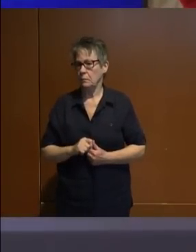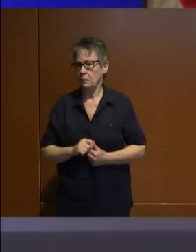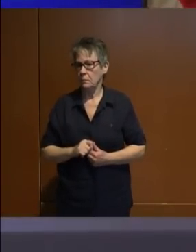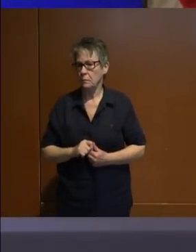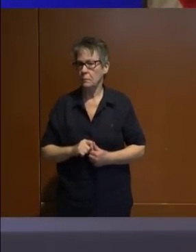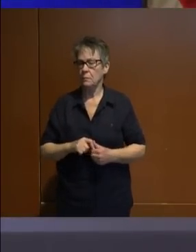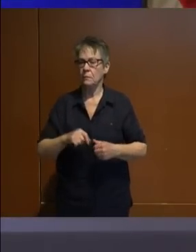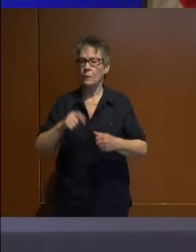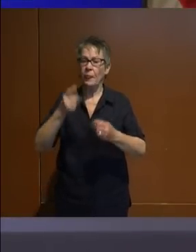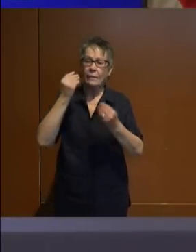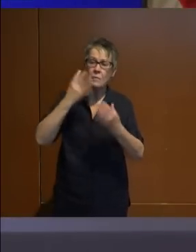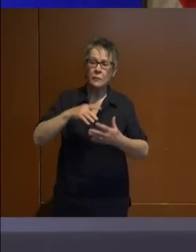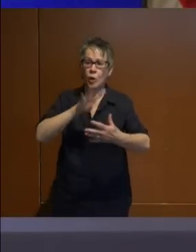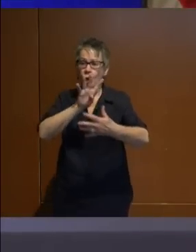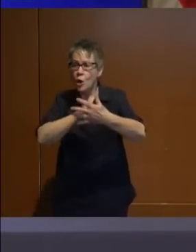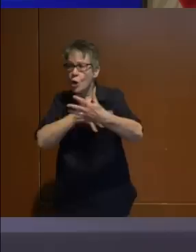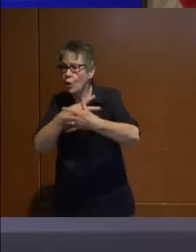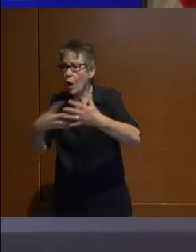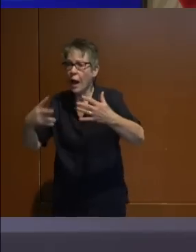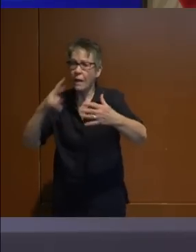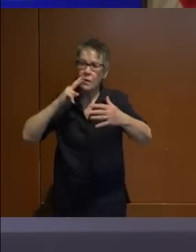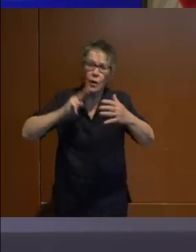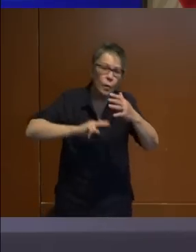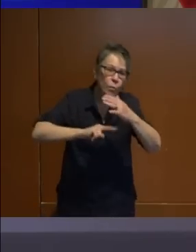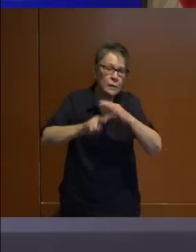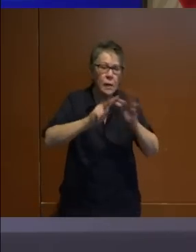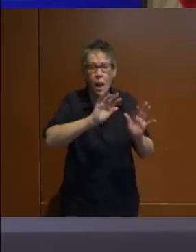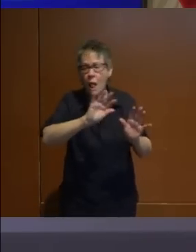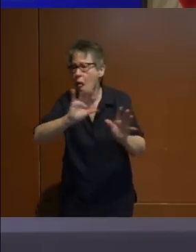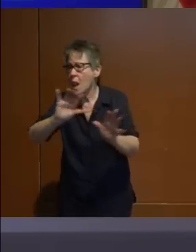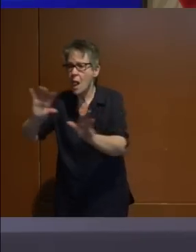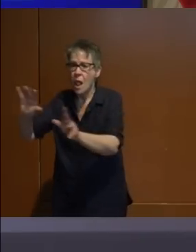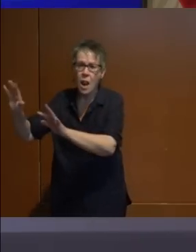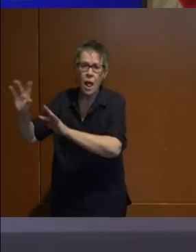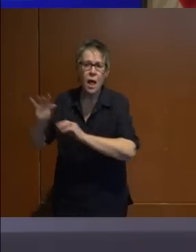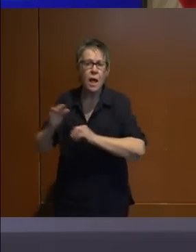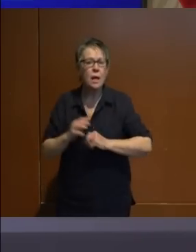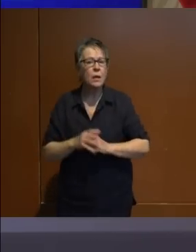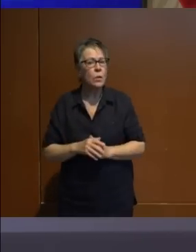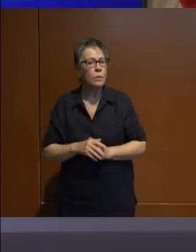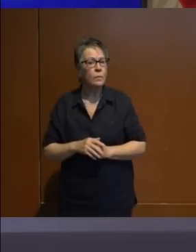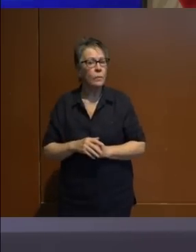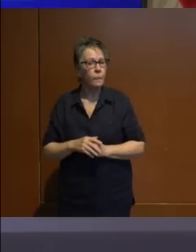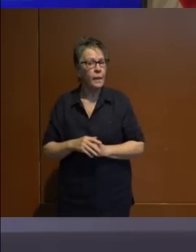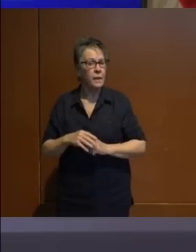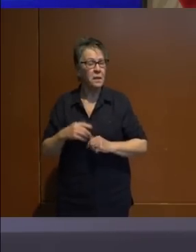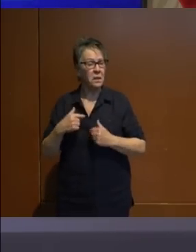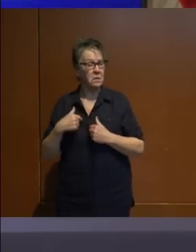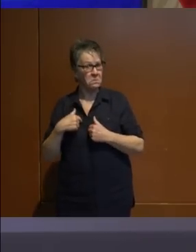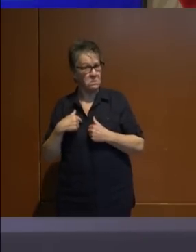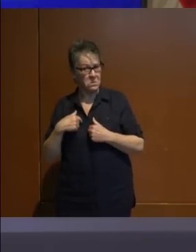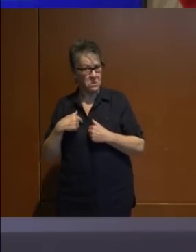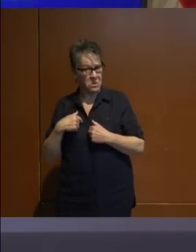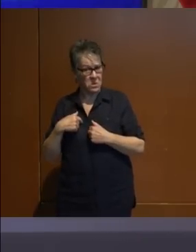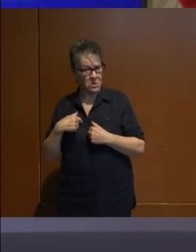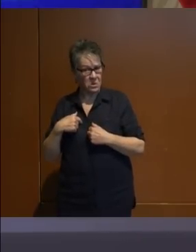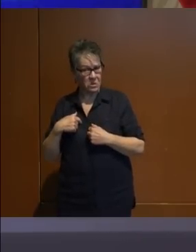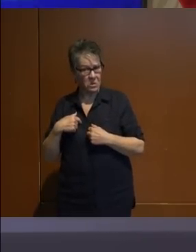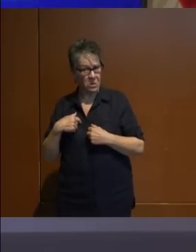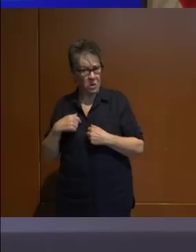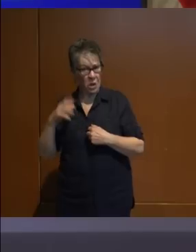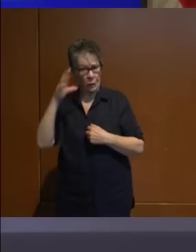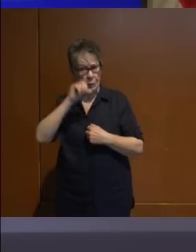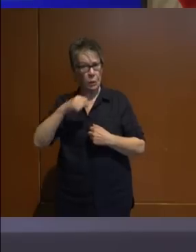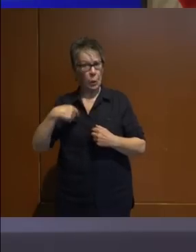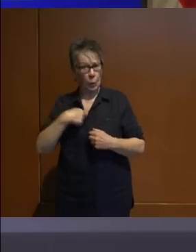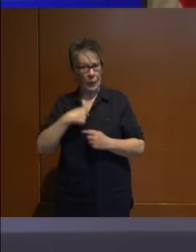projections. Assuming that we believe the way this is going to play out in this point in time, as Dr.